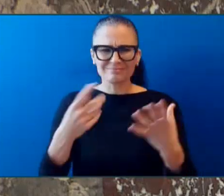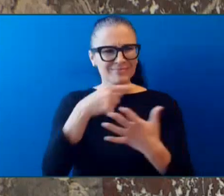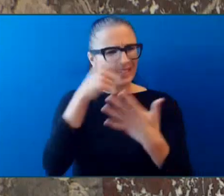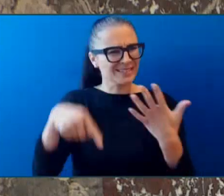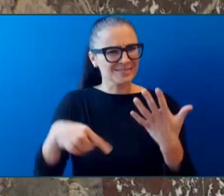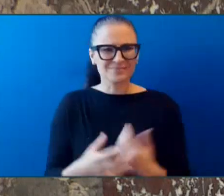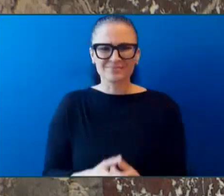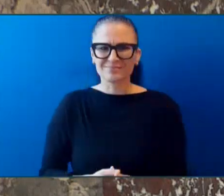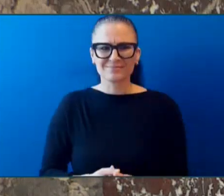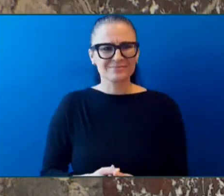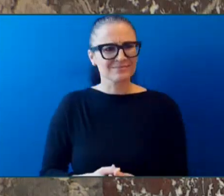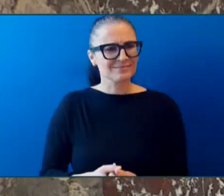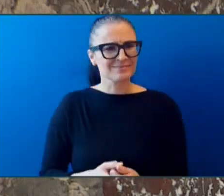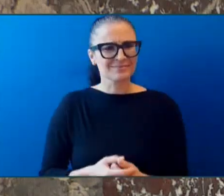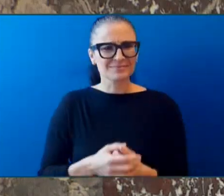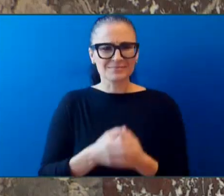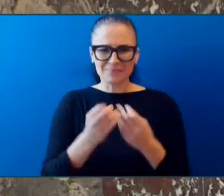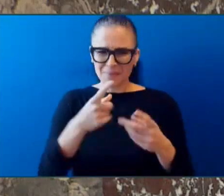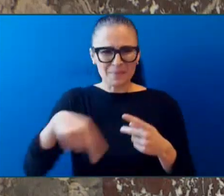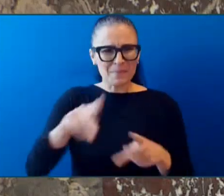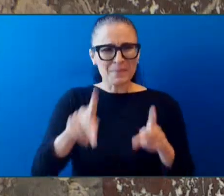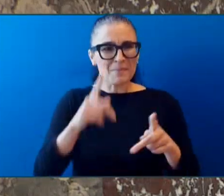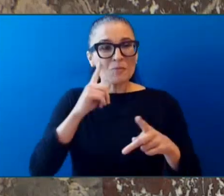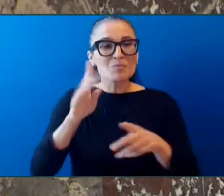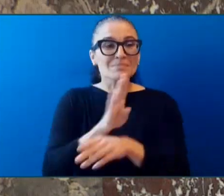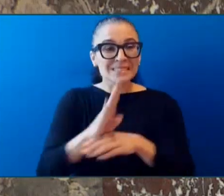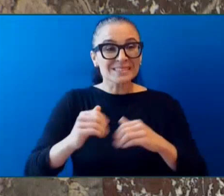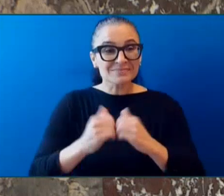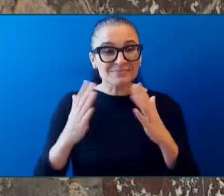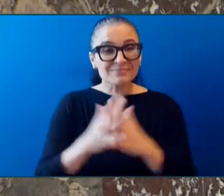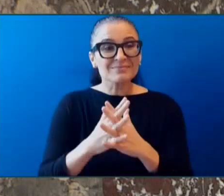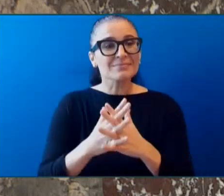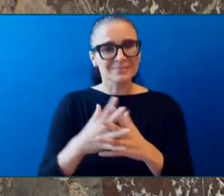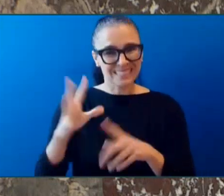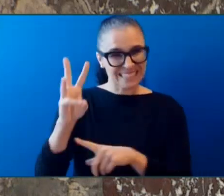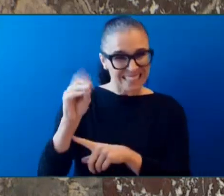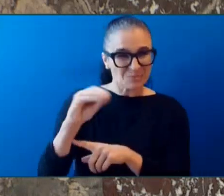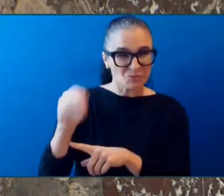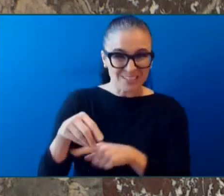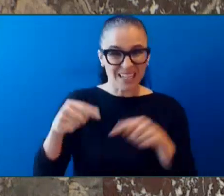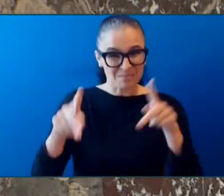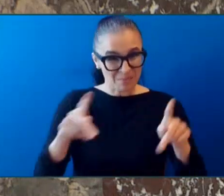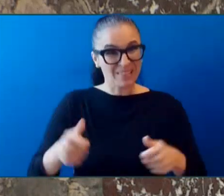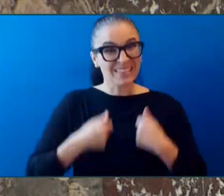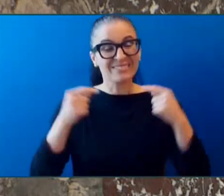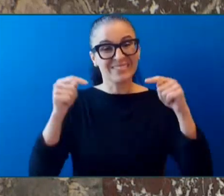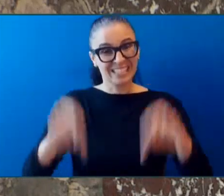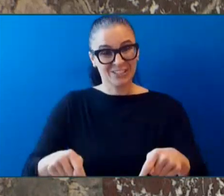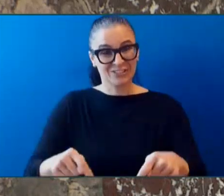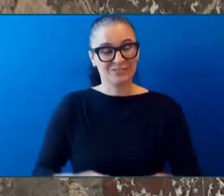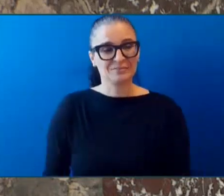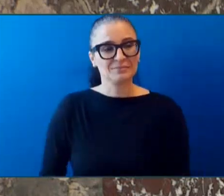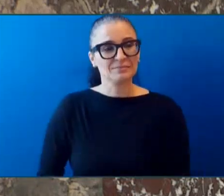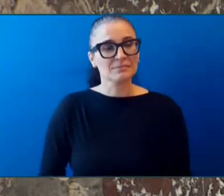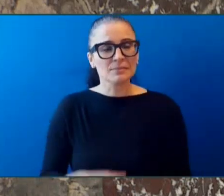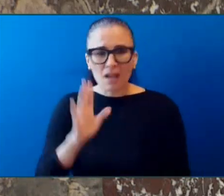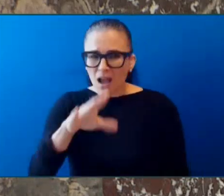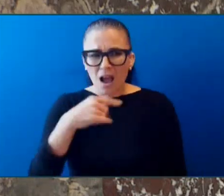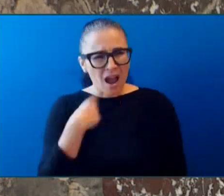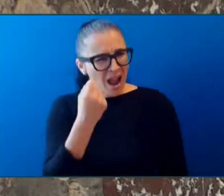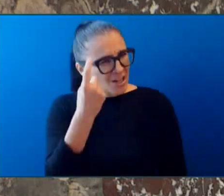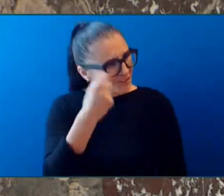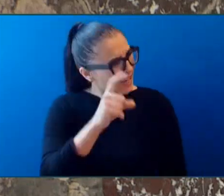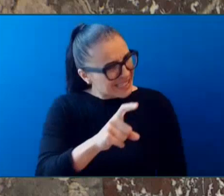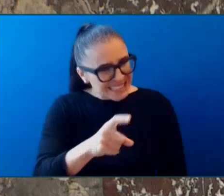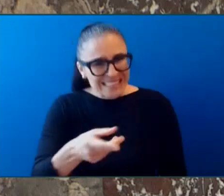accept the member's point. We got a lot more work to do on affordability. And I'm happy to hear his next question. so I can go through all we've been doing on affordability, knowing that we've got a